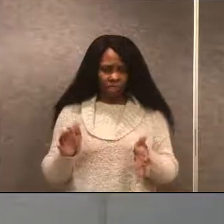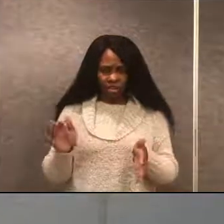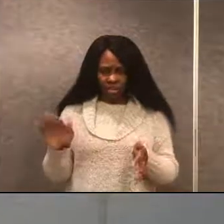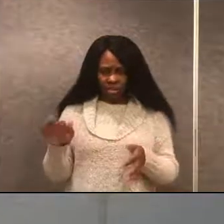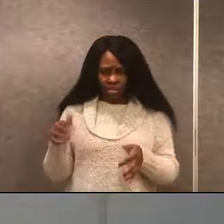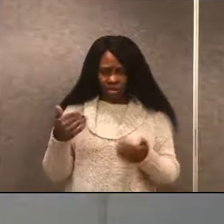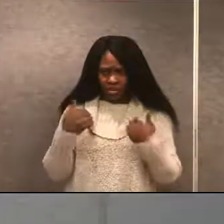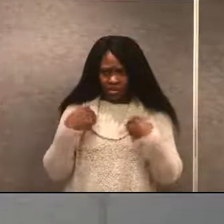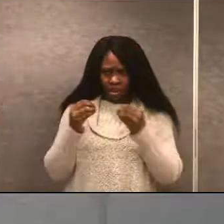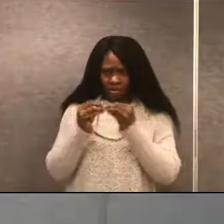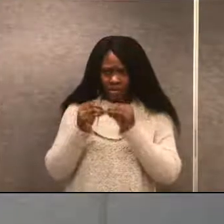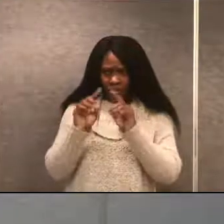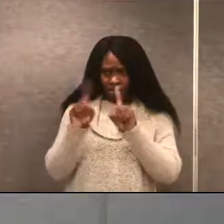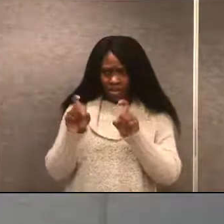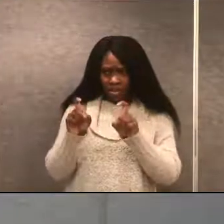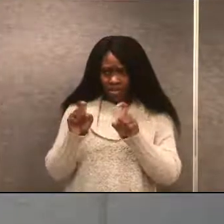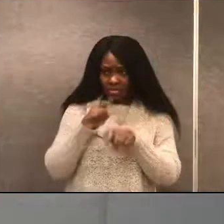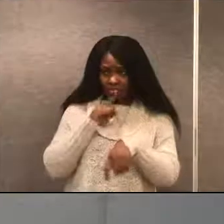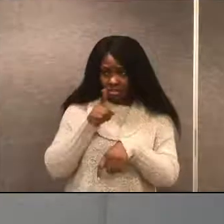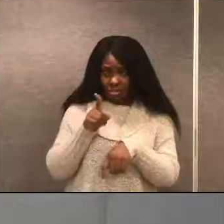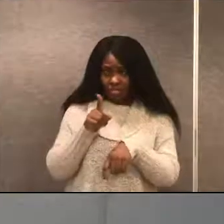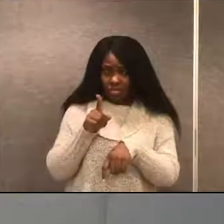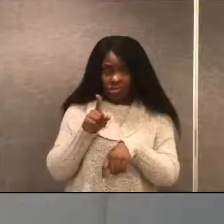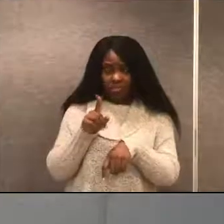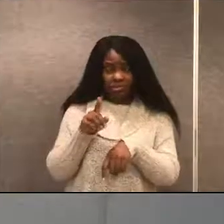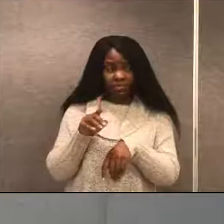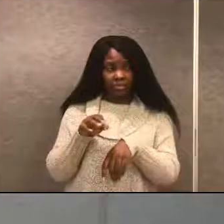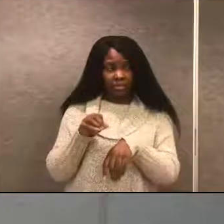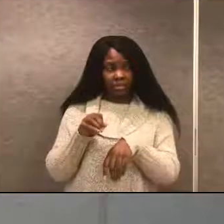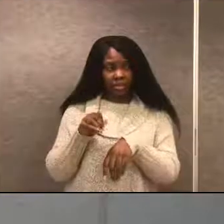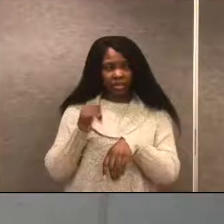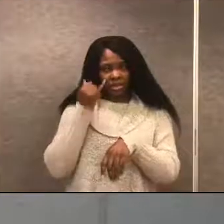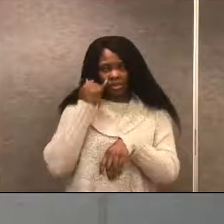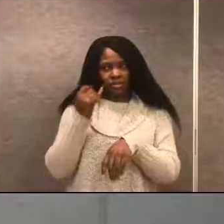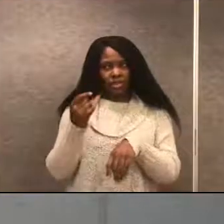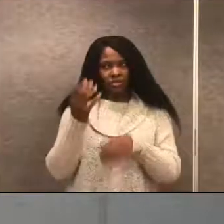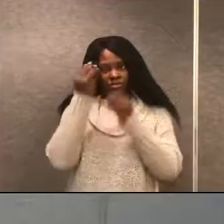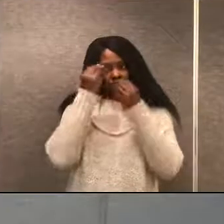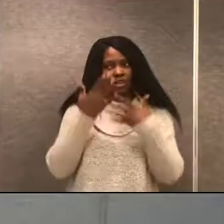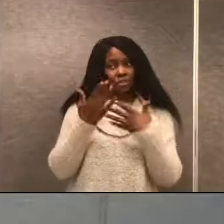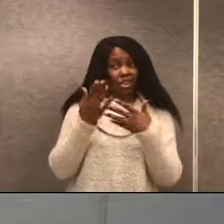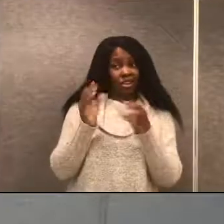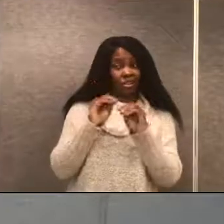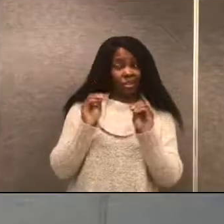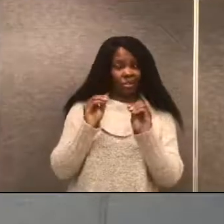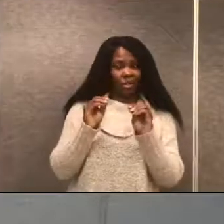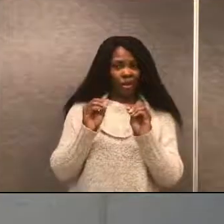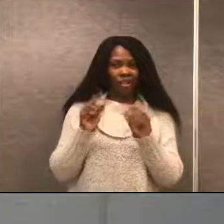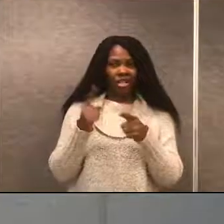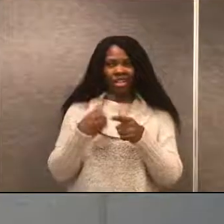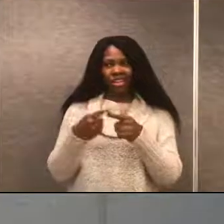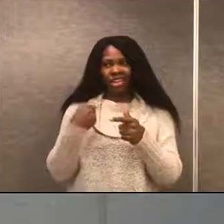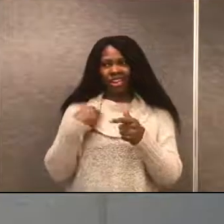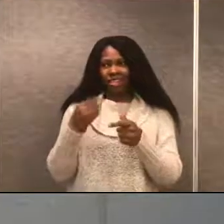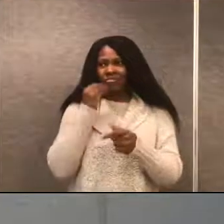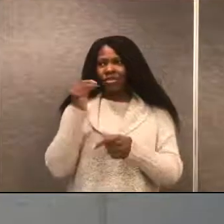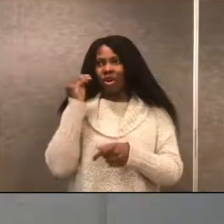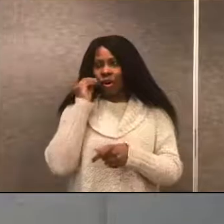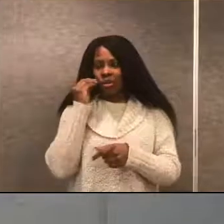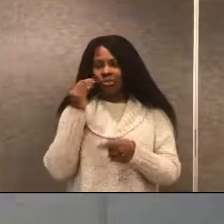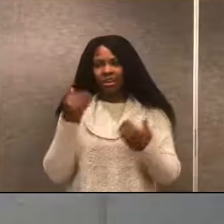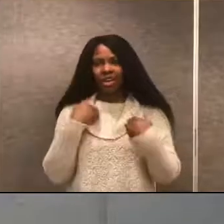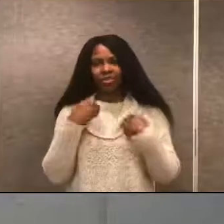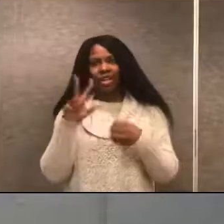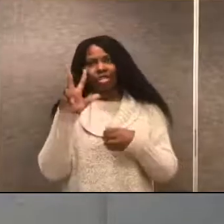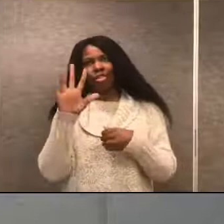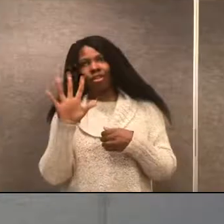it, you sure? Because y'all will tell me no more, then when I go home tonight, it'd be about 35 questions that we didn't answer. But we want,